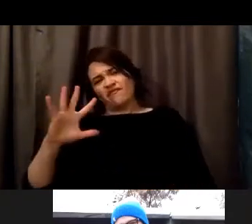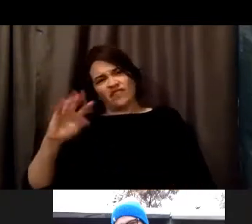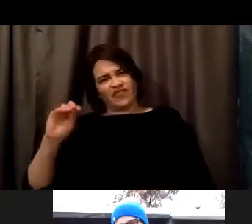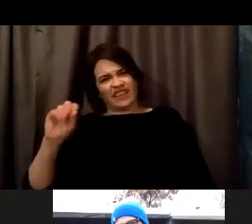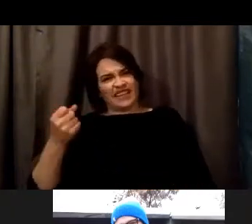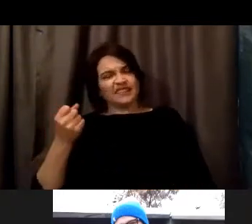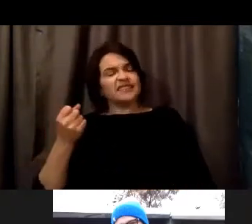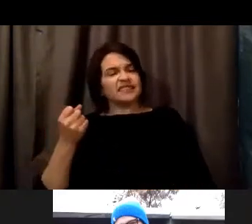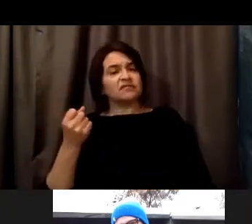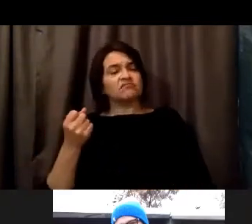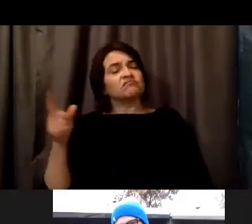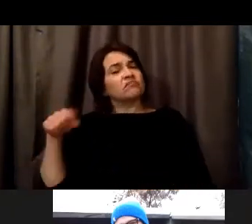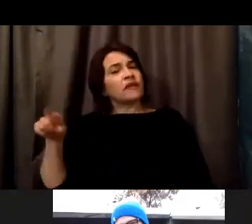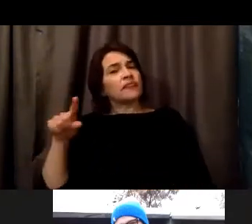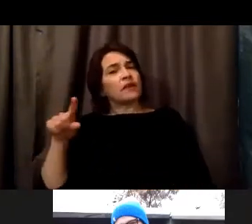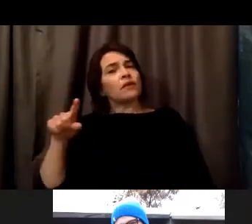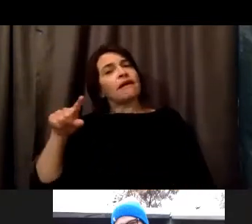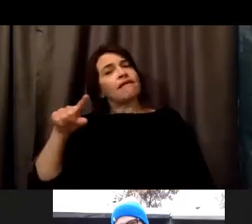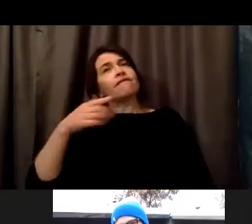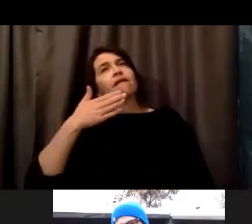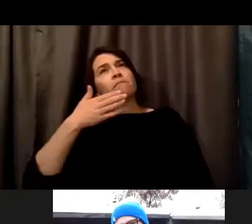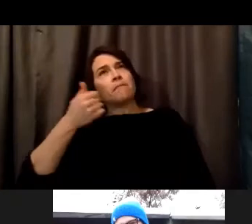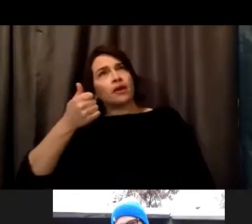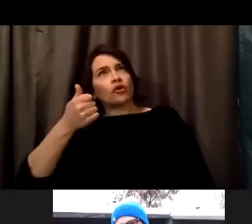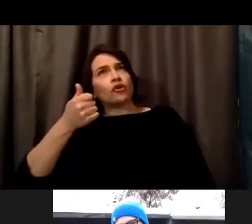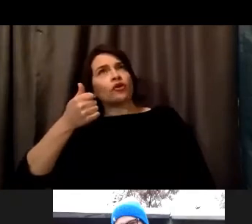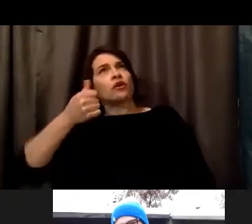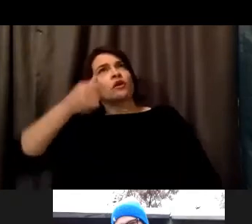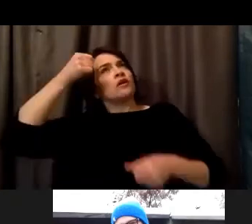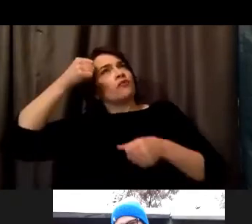better memory as to the suffering.